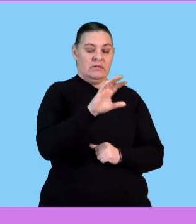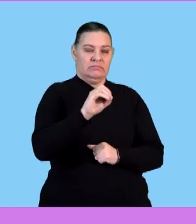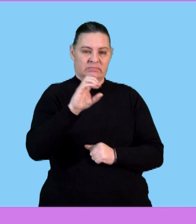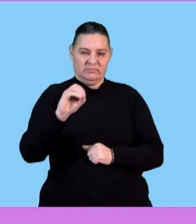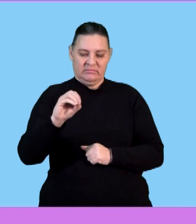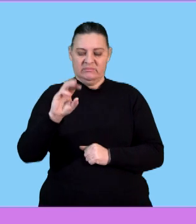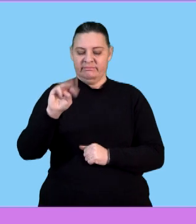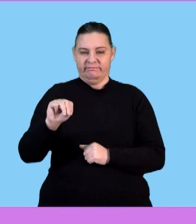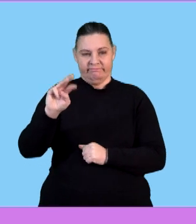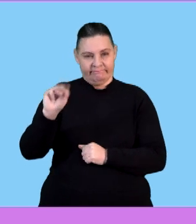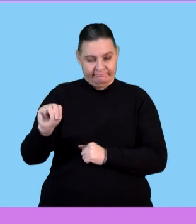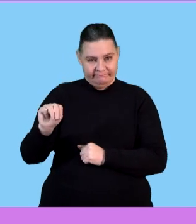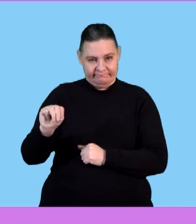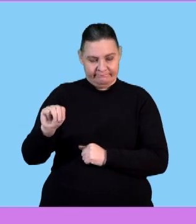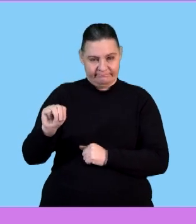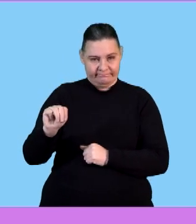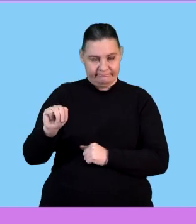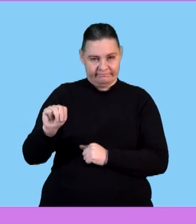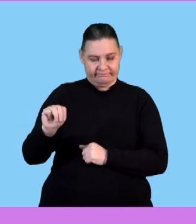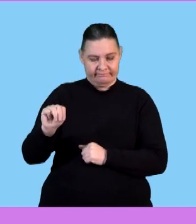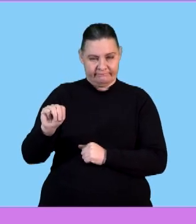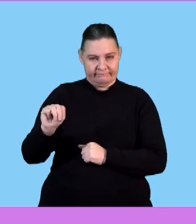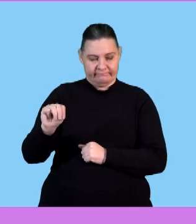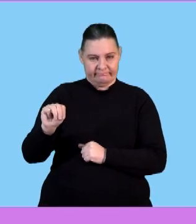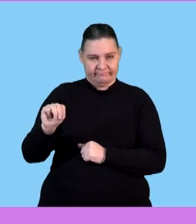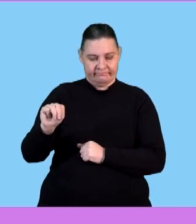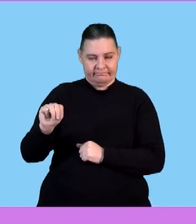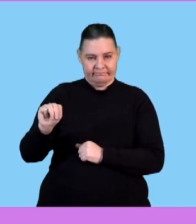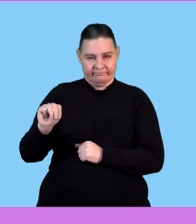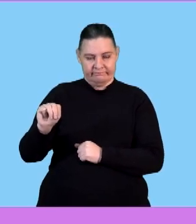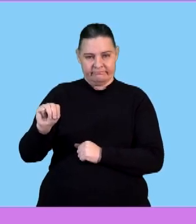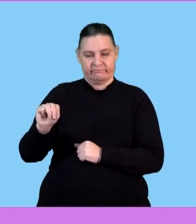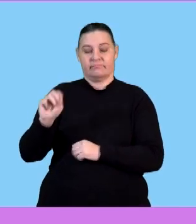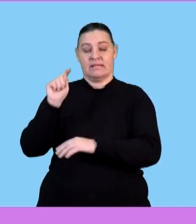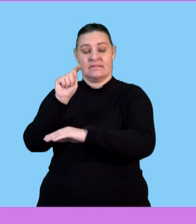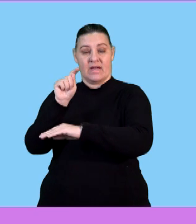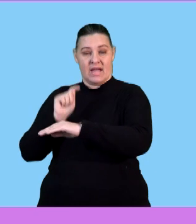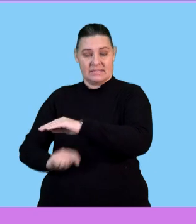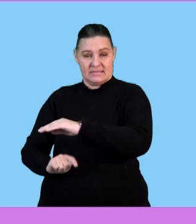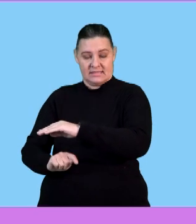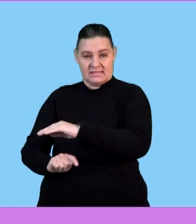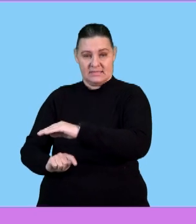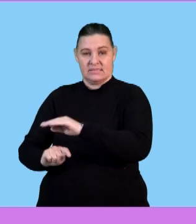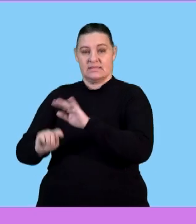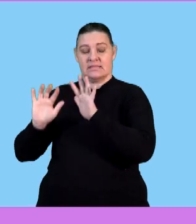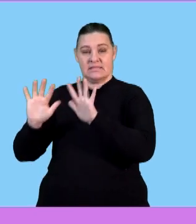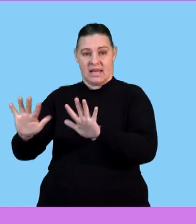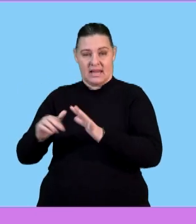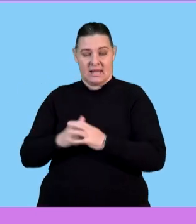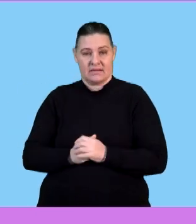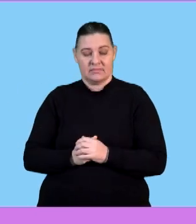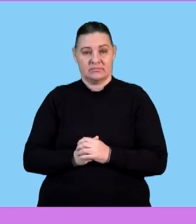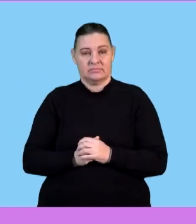30,500 millimeters. Remember, we're going to centimeters, we're going up, we've got to divide. So we divide that by